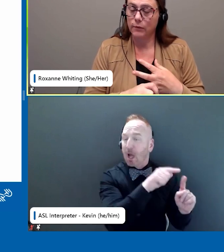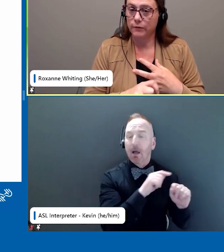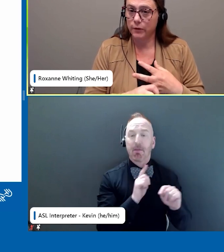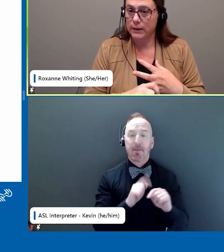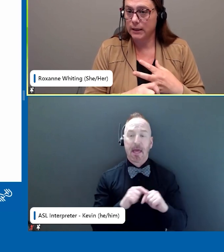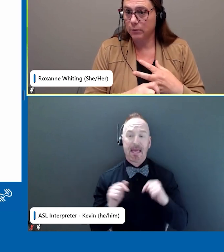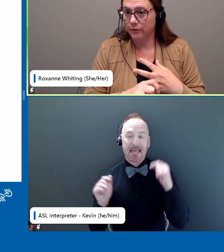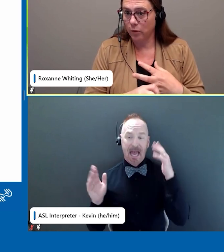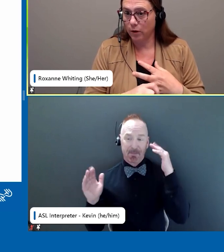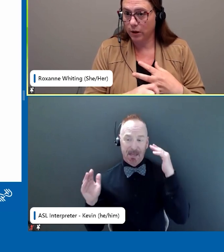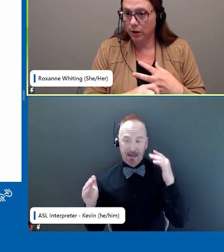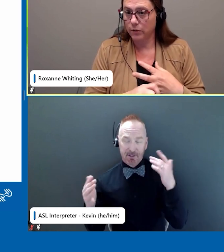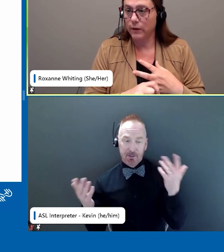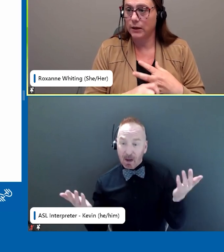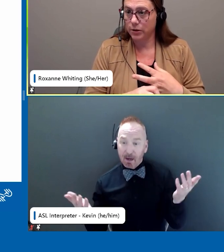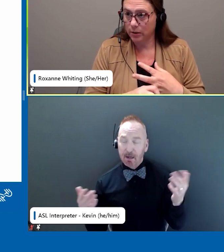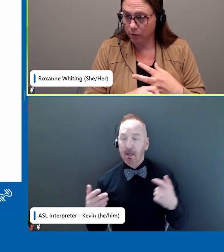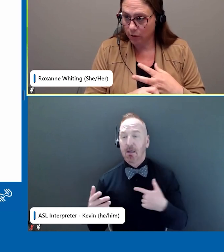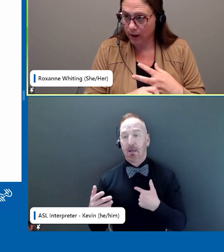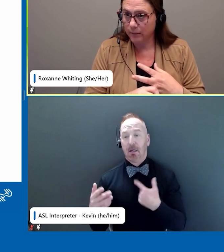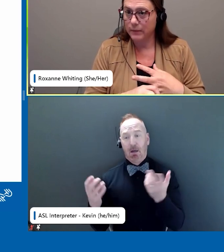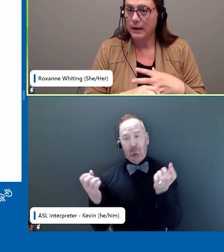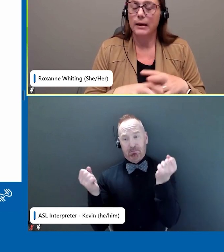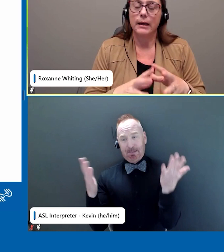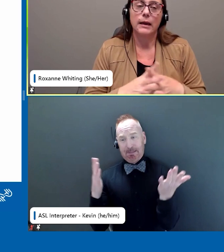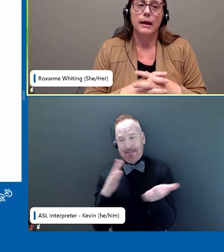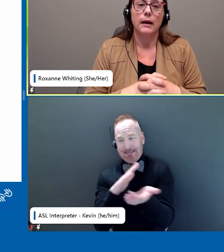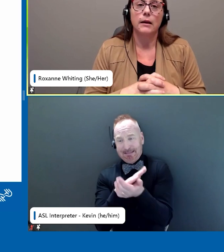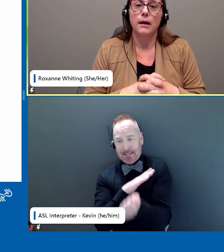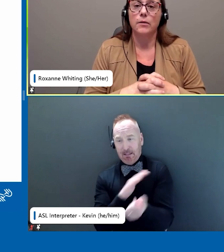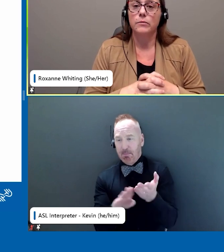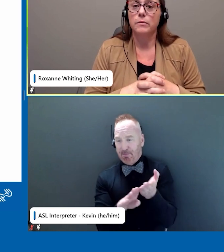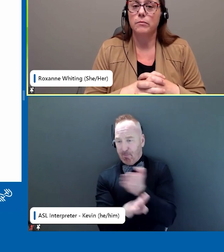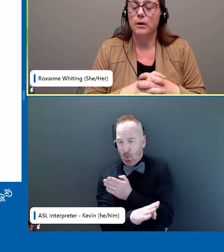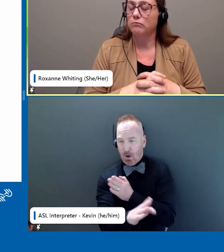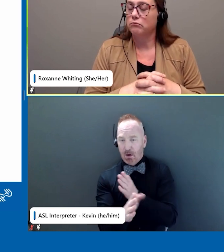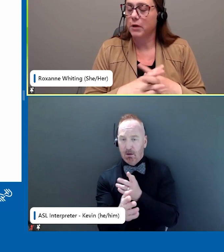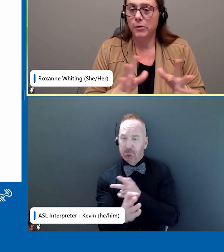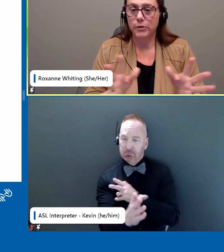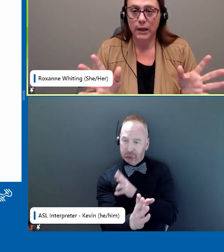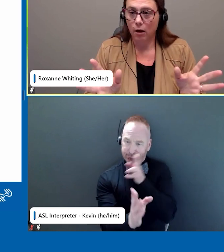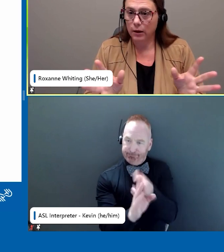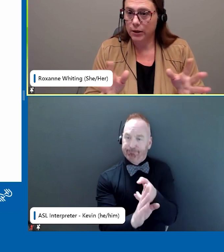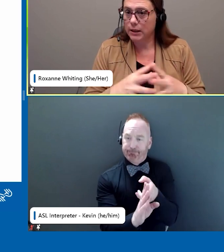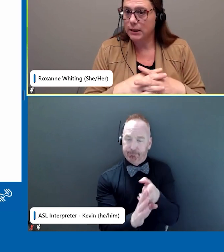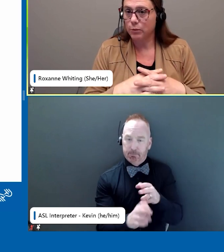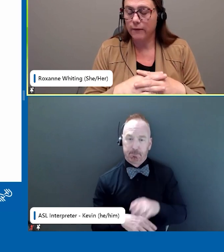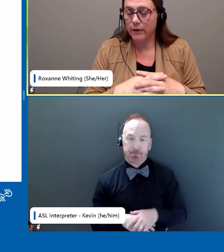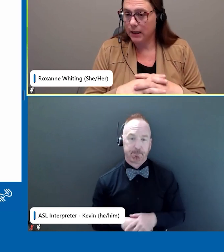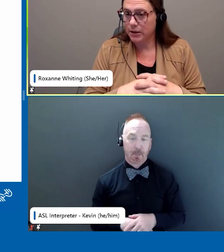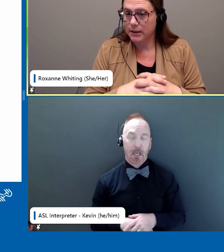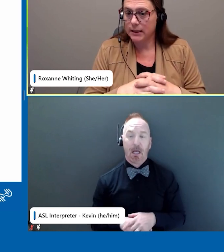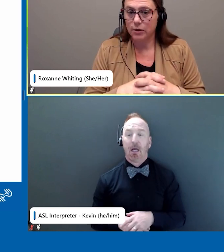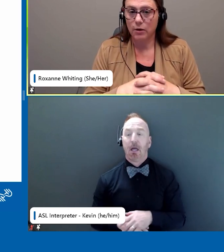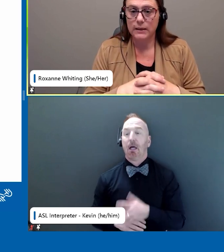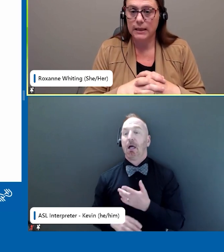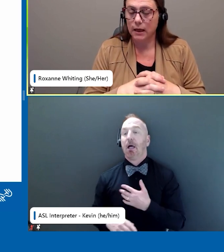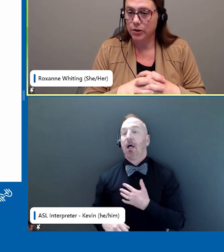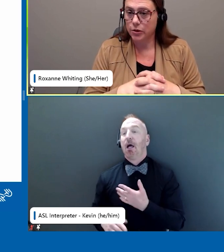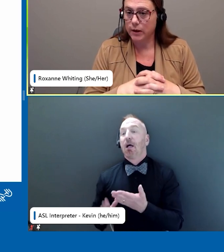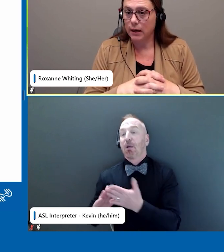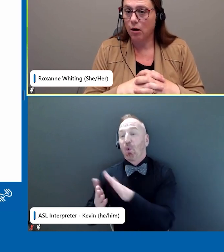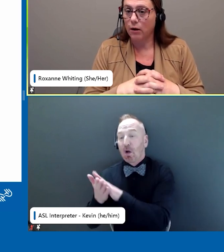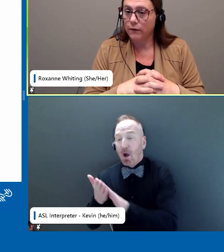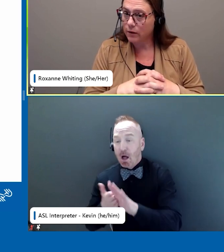sign language fluency before you enter the program. The community colleges, private agencies across